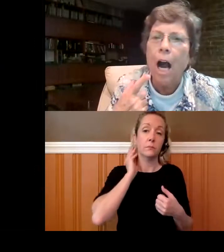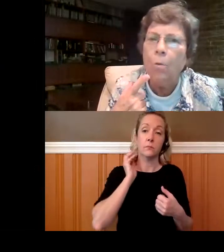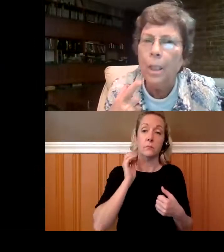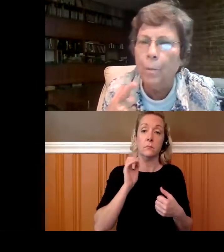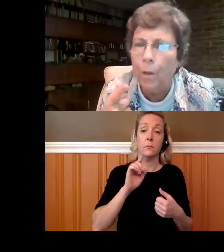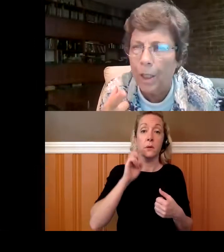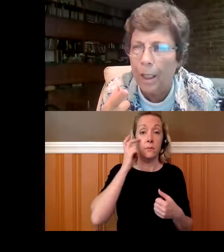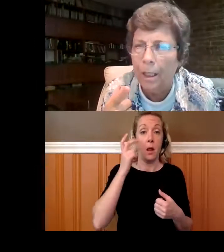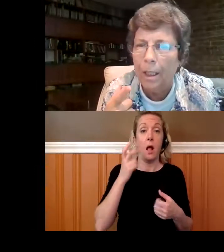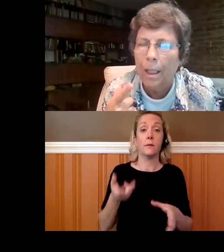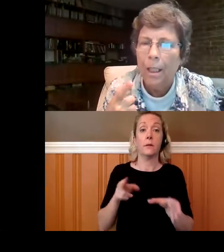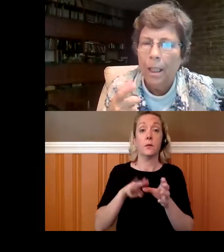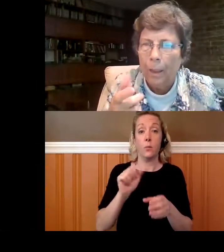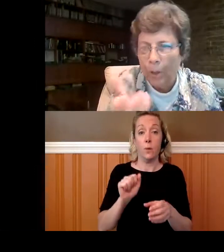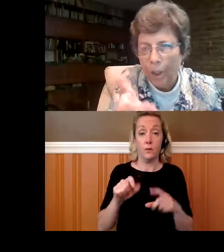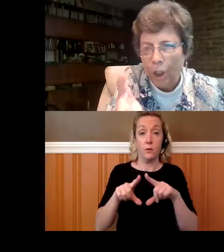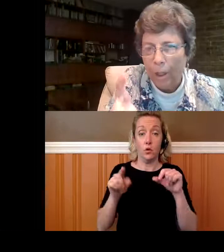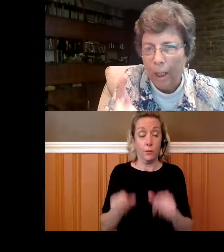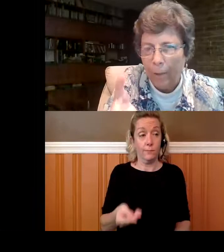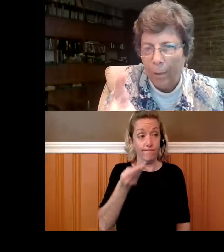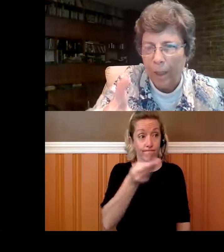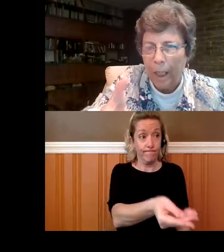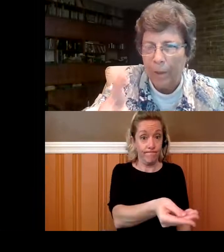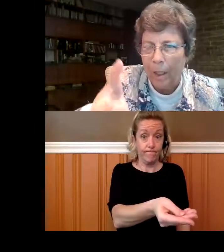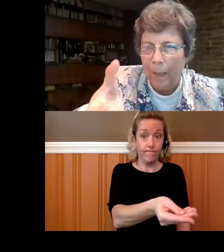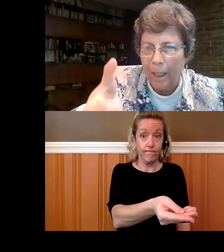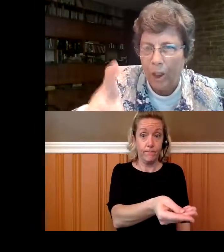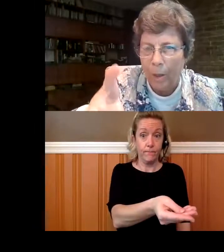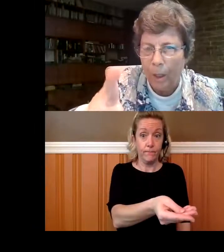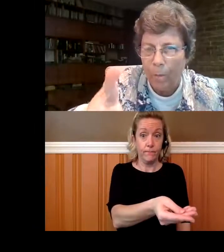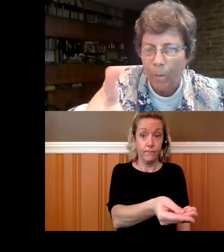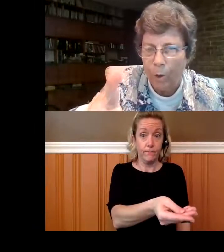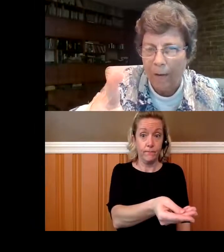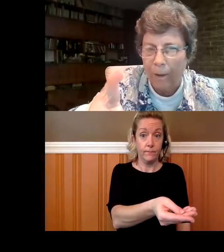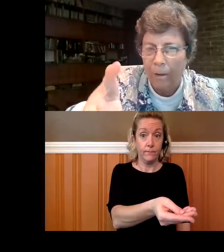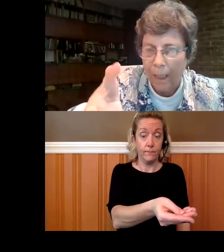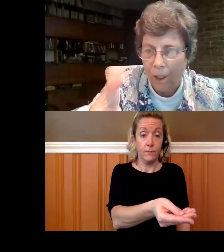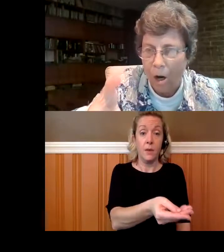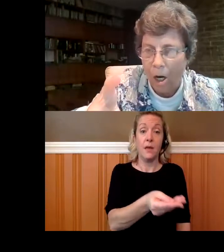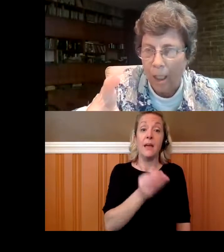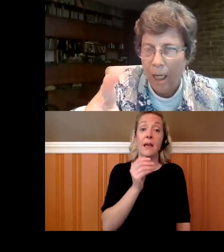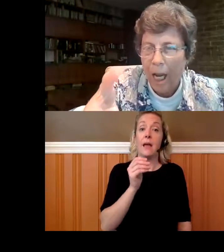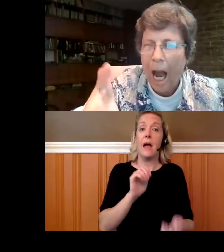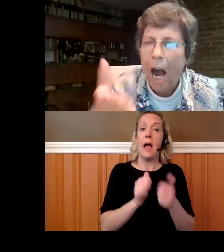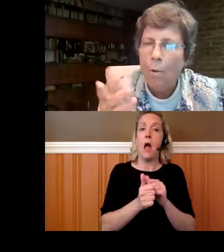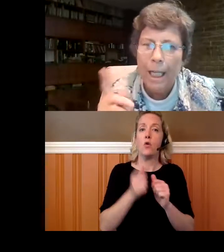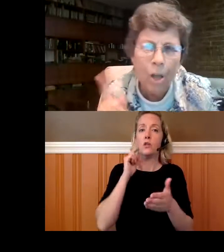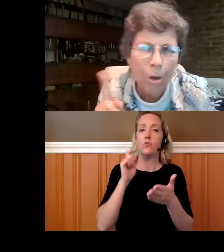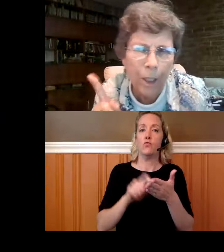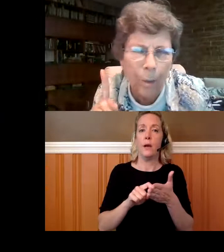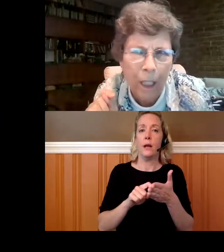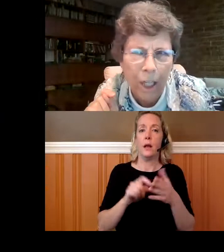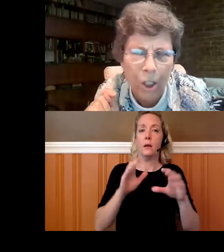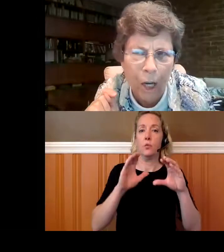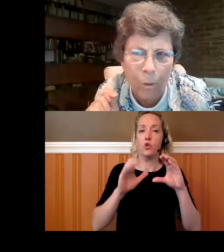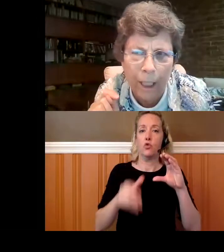deafblind person comes on the bus and shows the driver this card, how would he know that the communication's not working? What's the